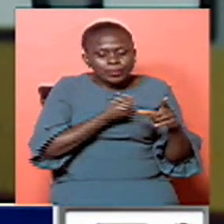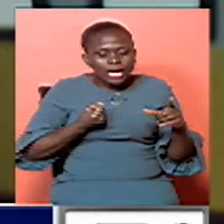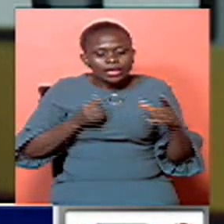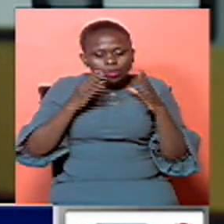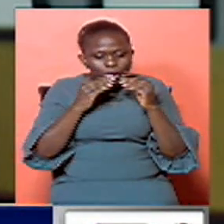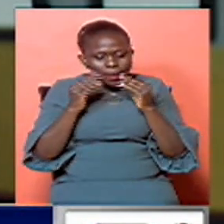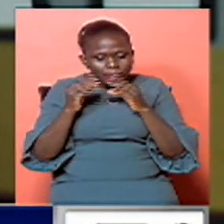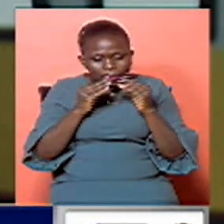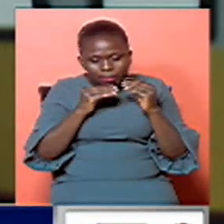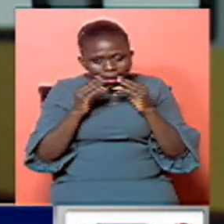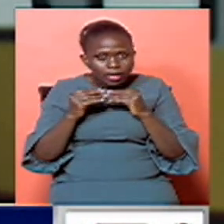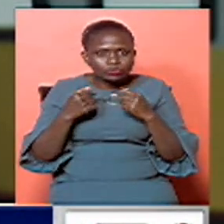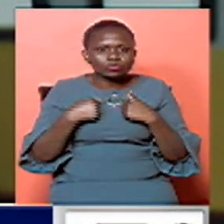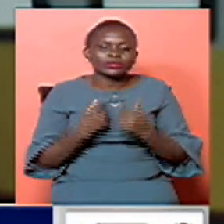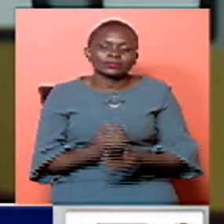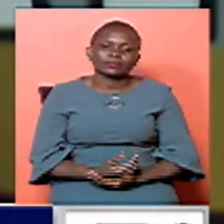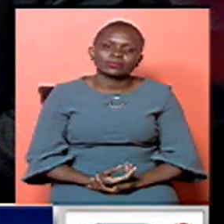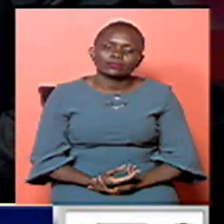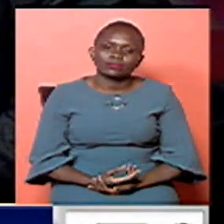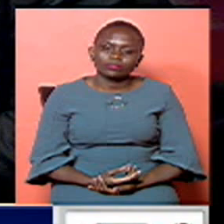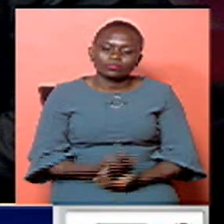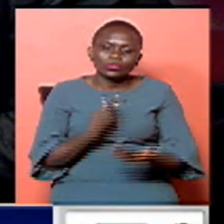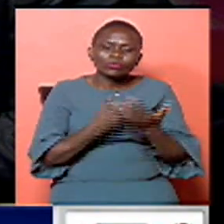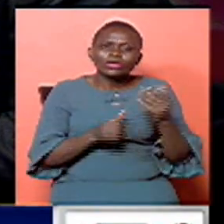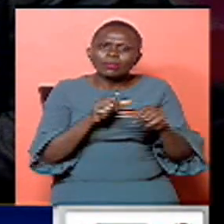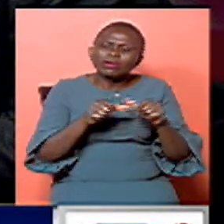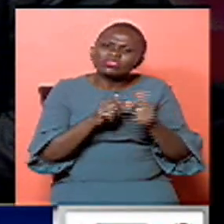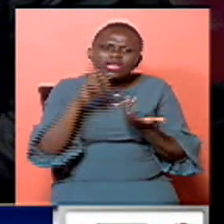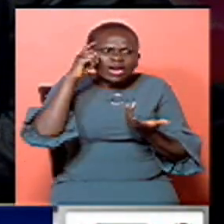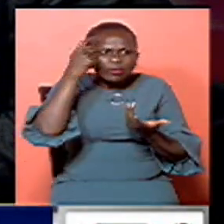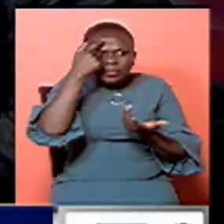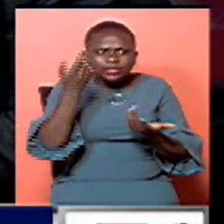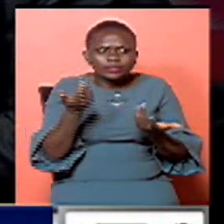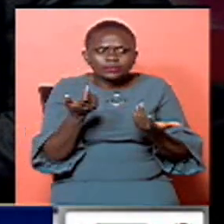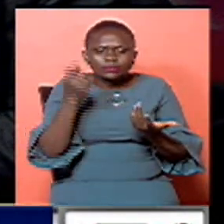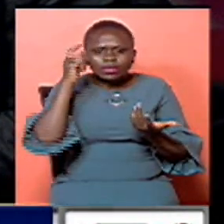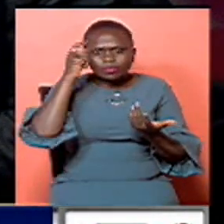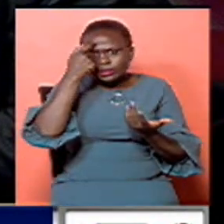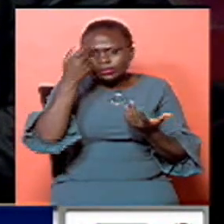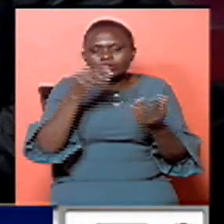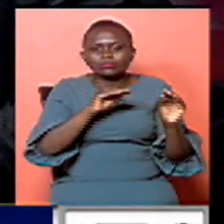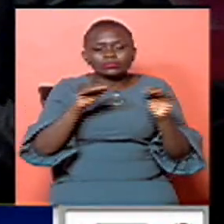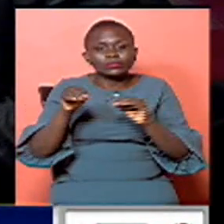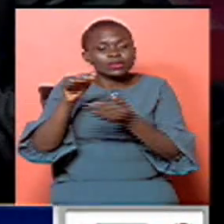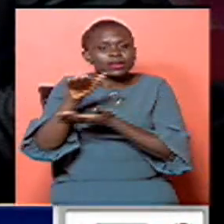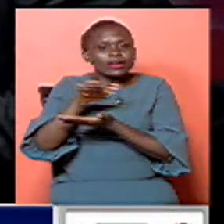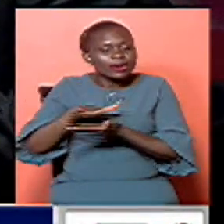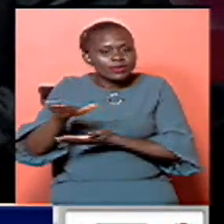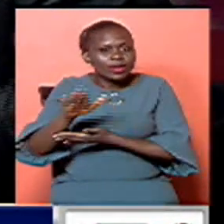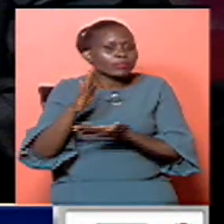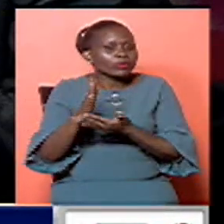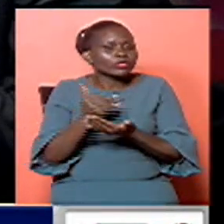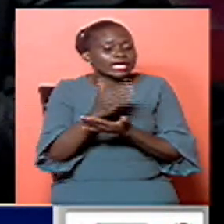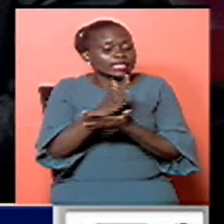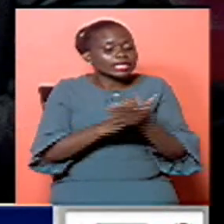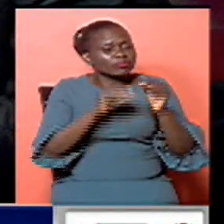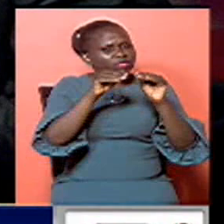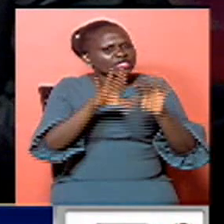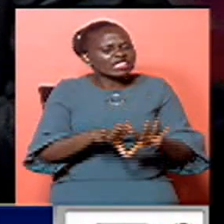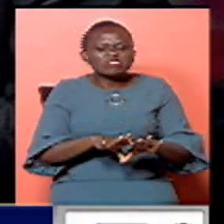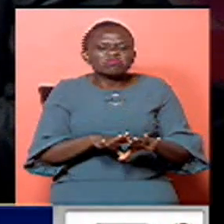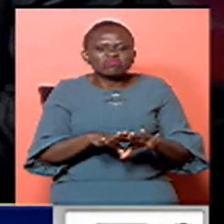been speaking to me. Grace, what about the argument that government is moving into this area because some teachers right there are poor